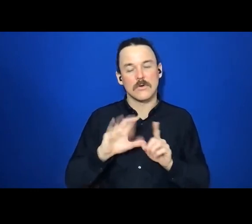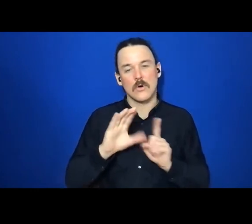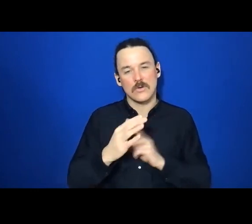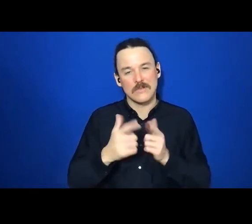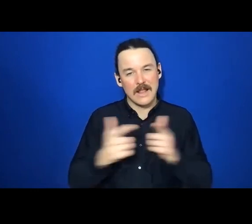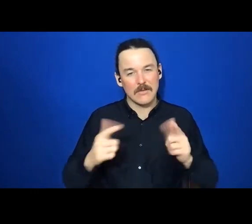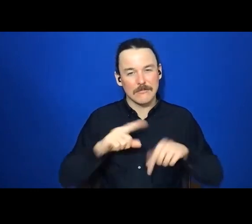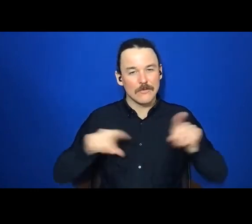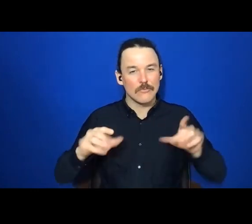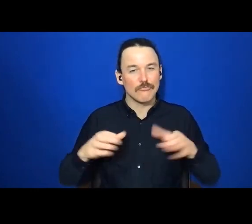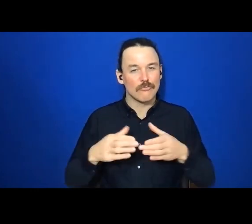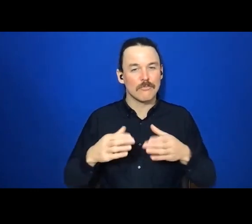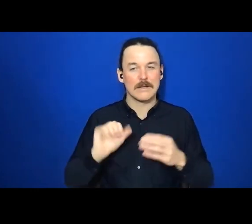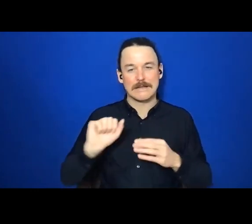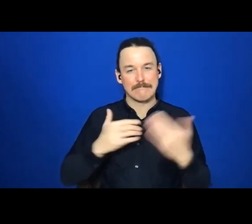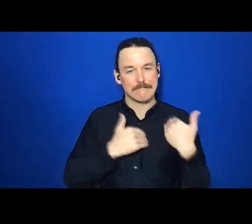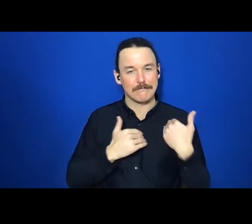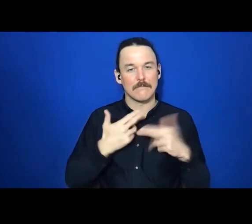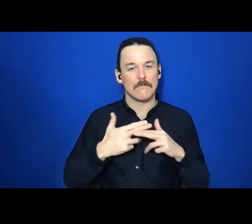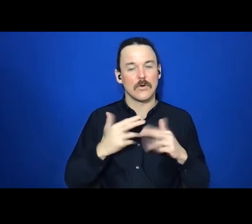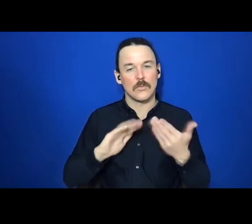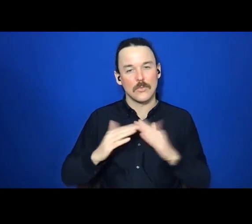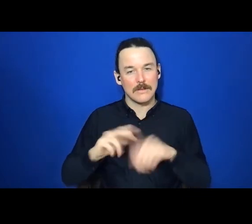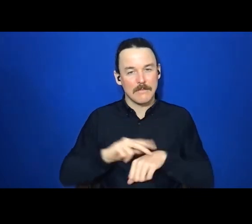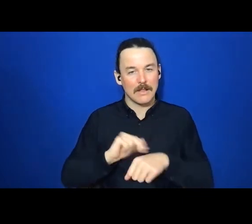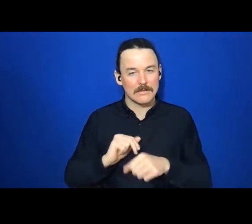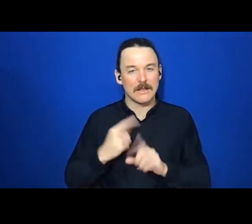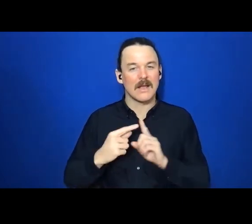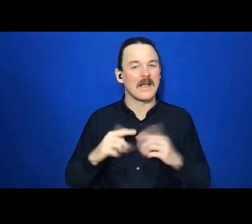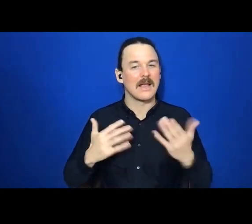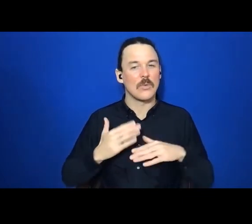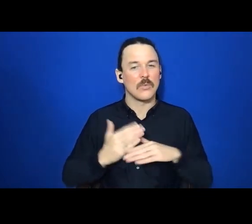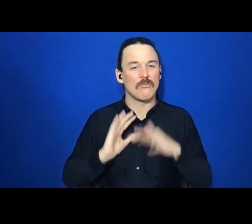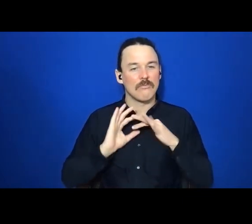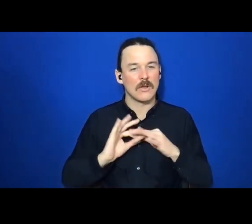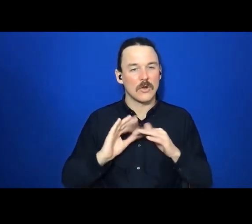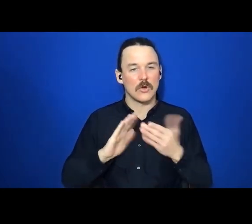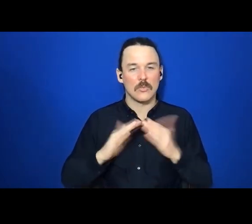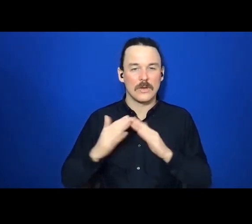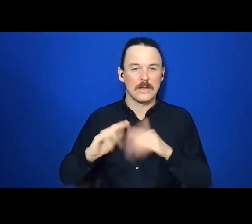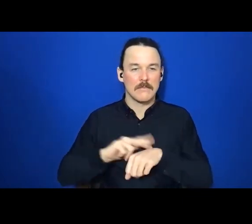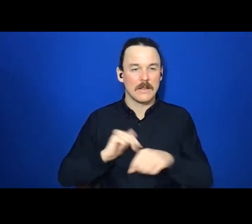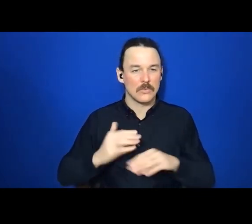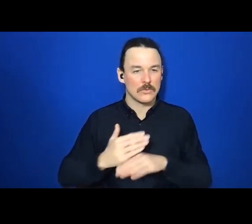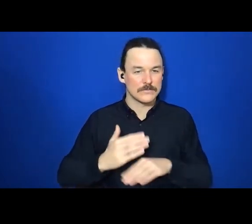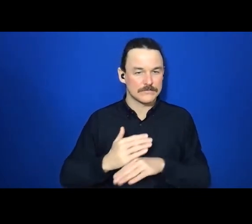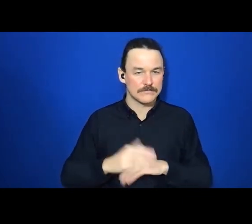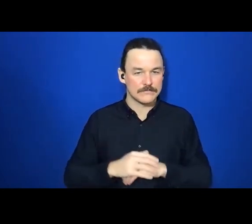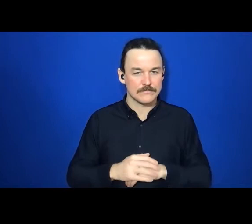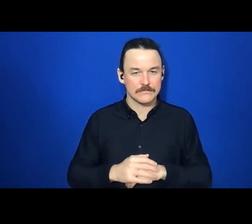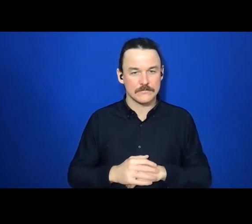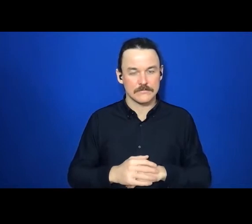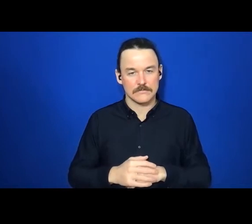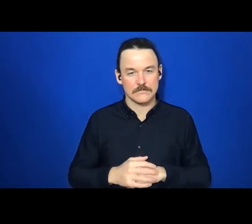community policing and work that's associated with that. Now, sadly, as in